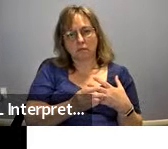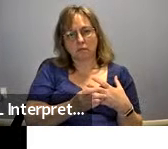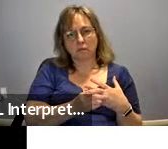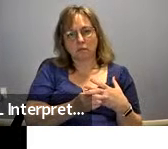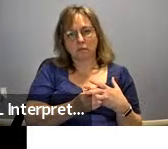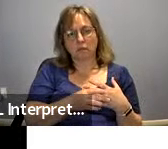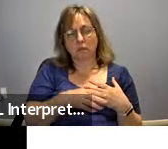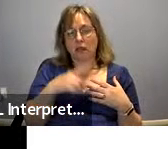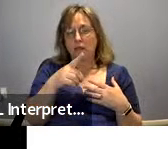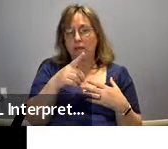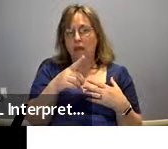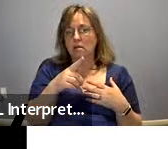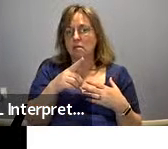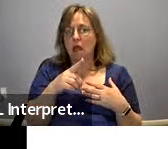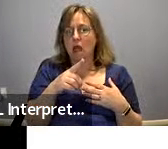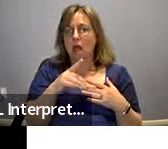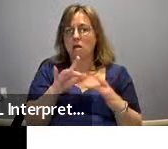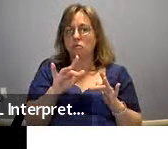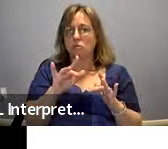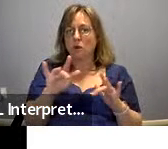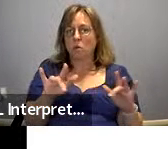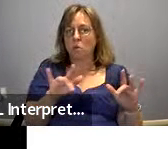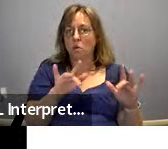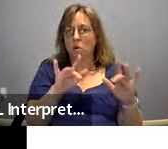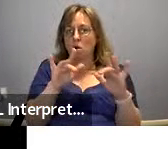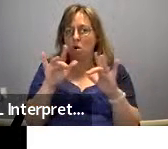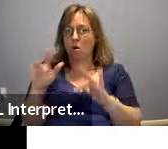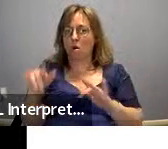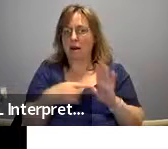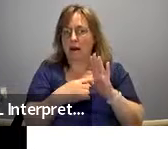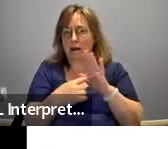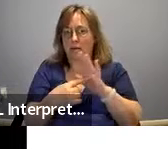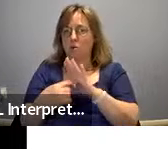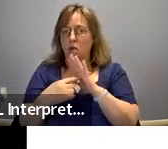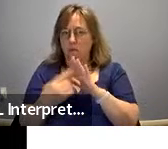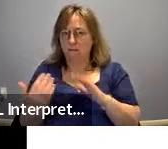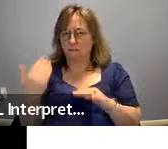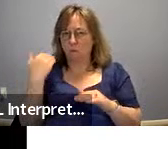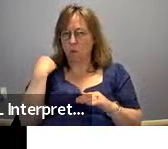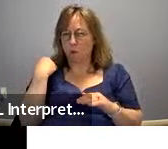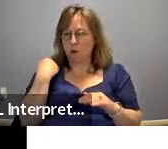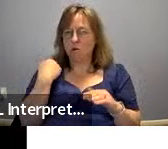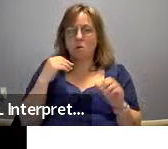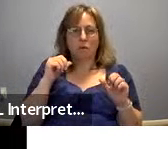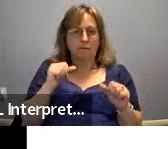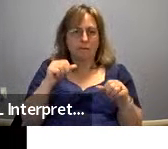And I recorded a demo earlier to walk us through using the app.